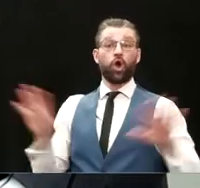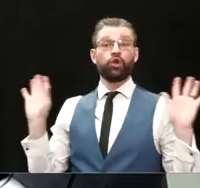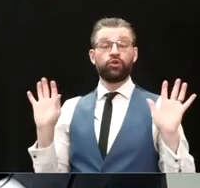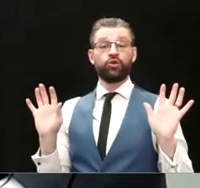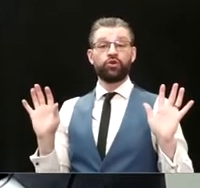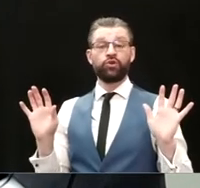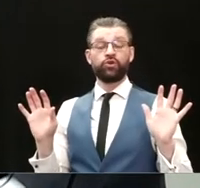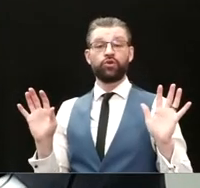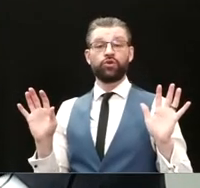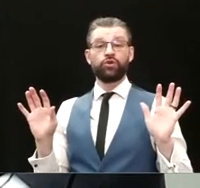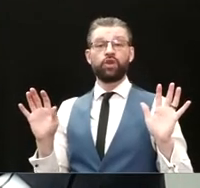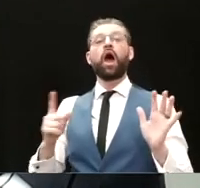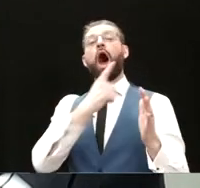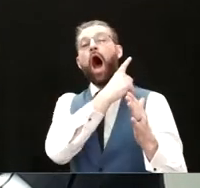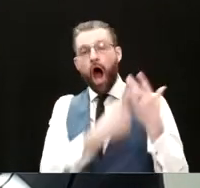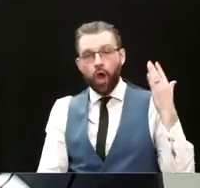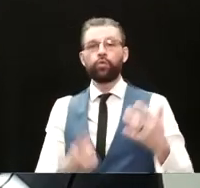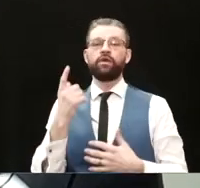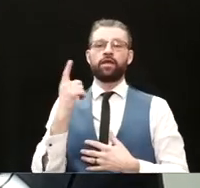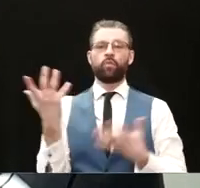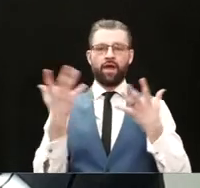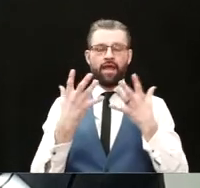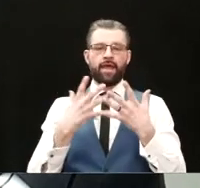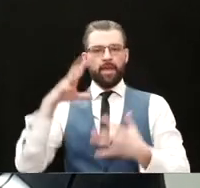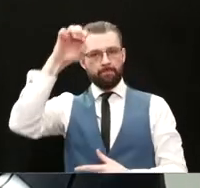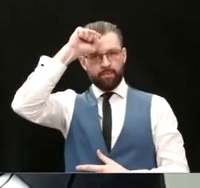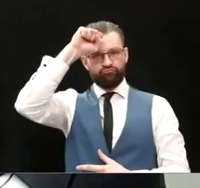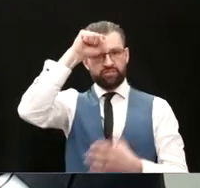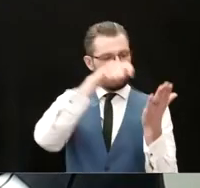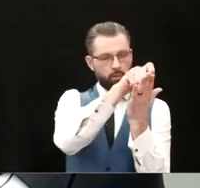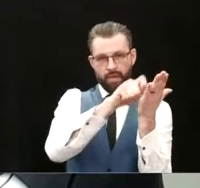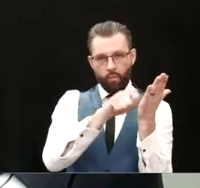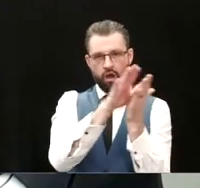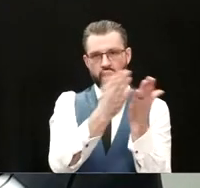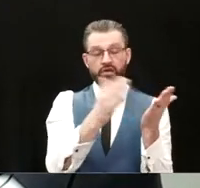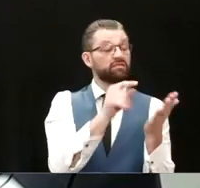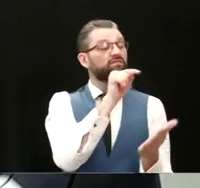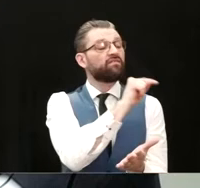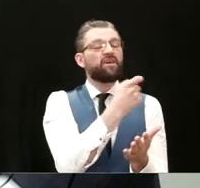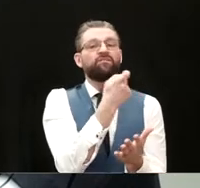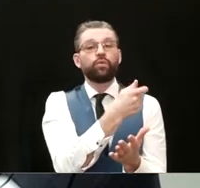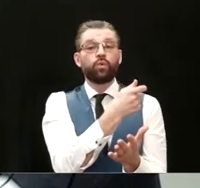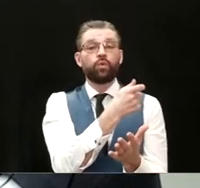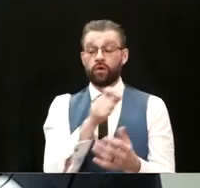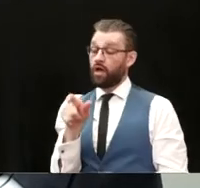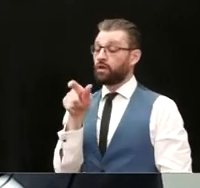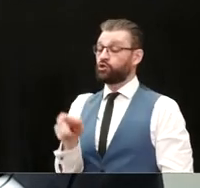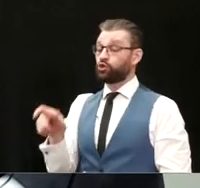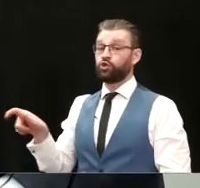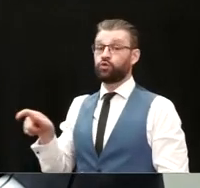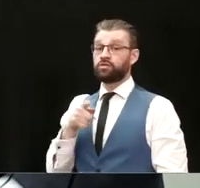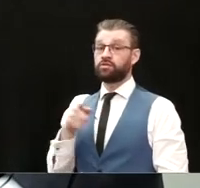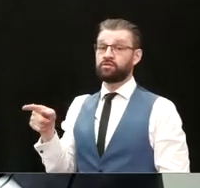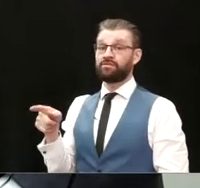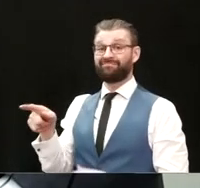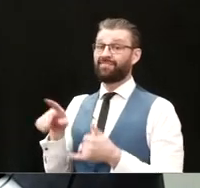exists. It only exists in the memories and memoirs of a select few. Our students are